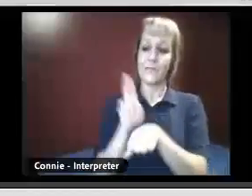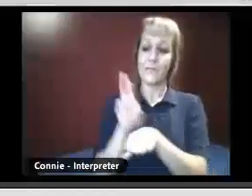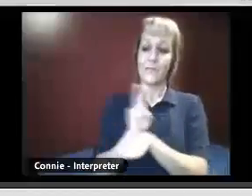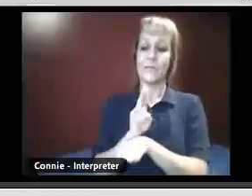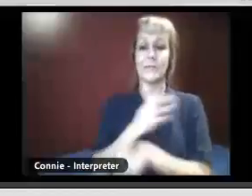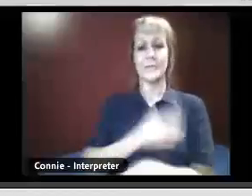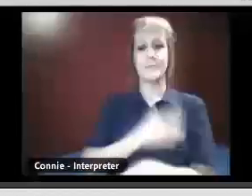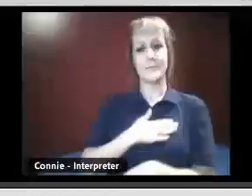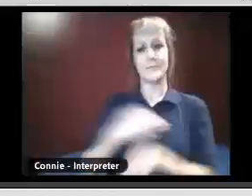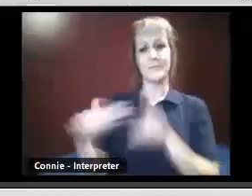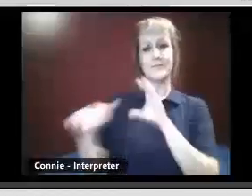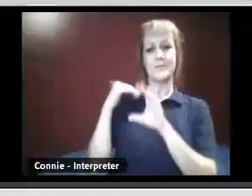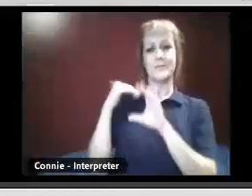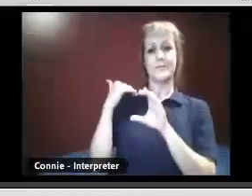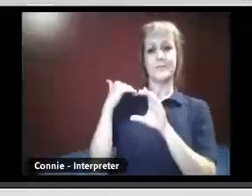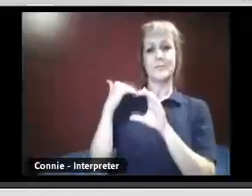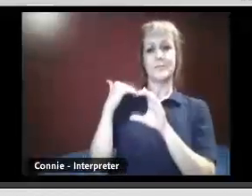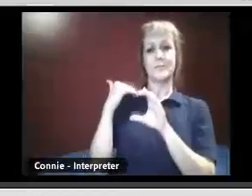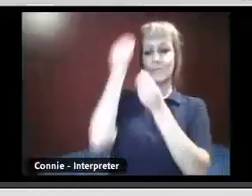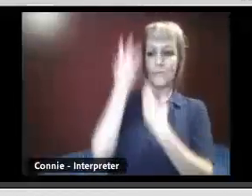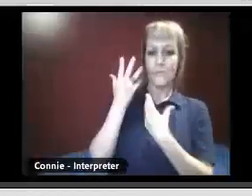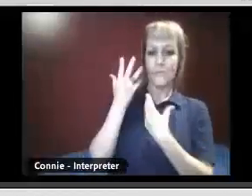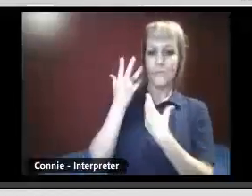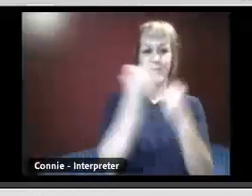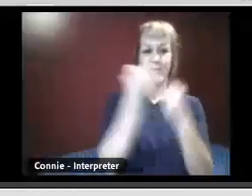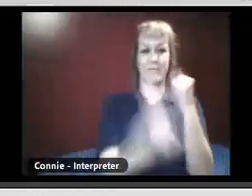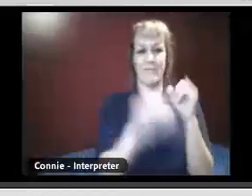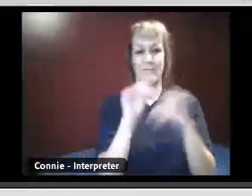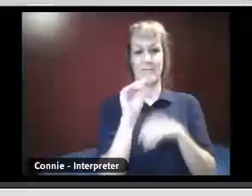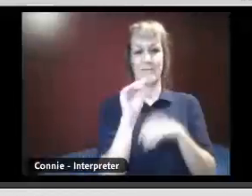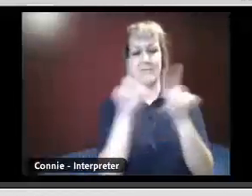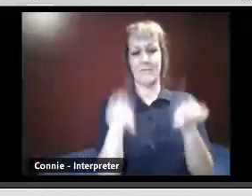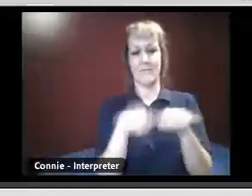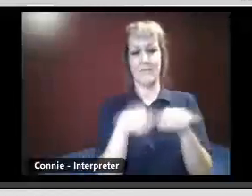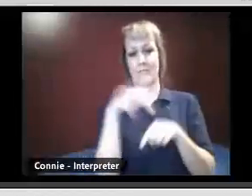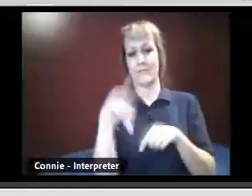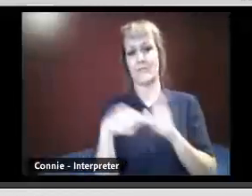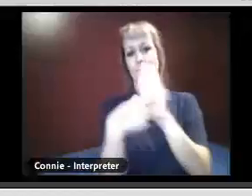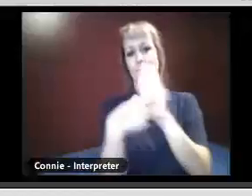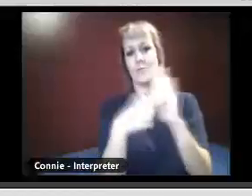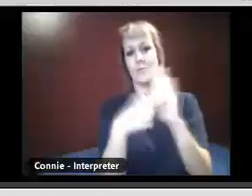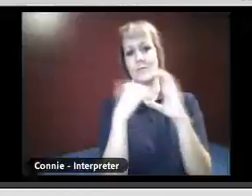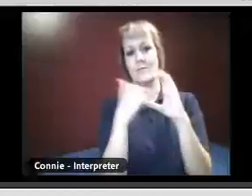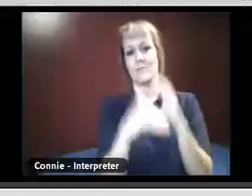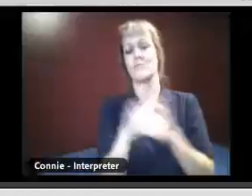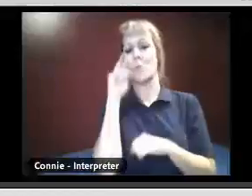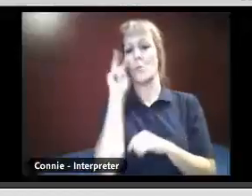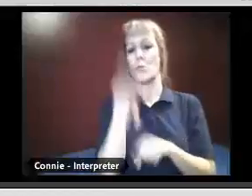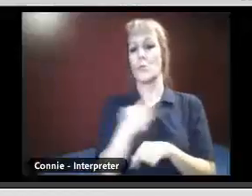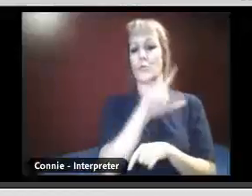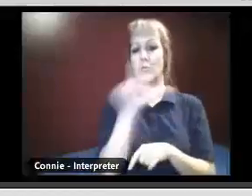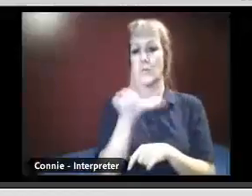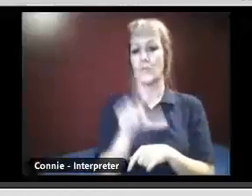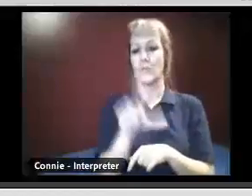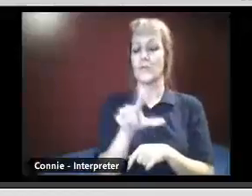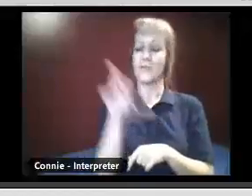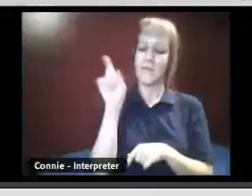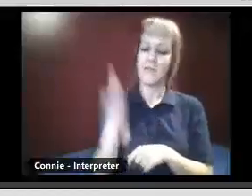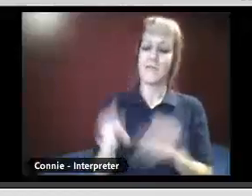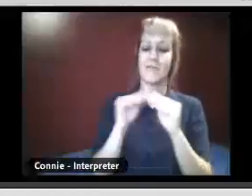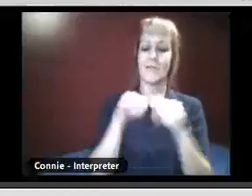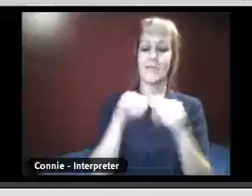you please send me an email? The last slide has my email address, because it is time, I think, to take a look at my library, refresh the library, and